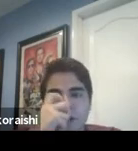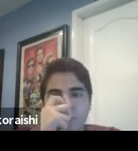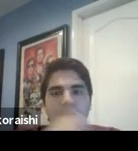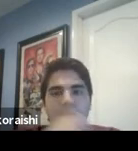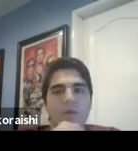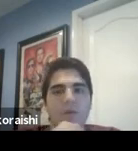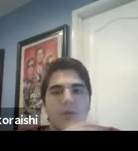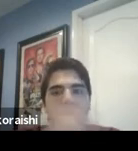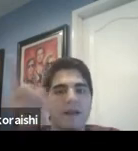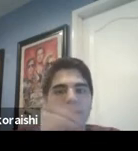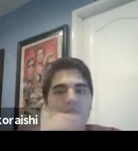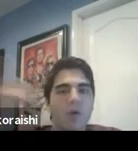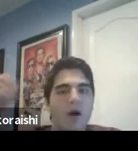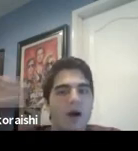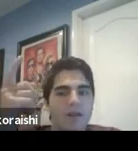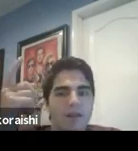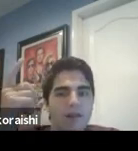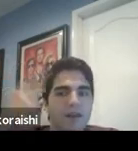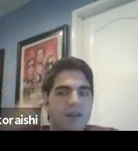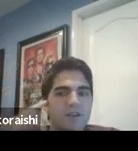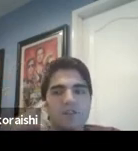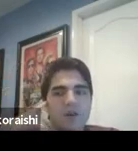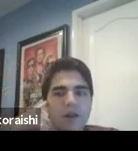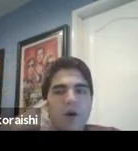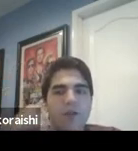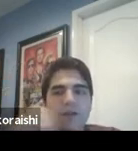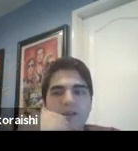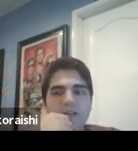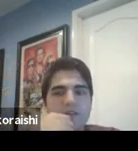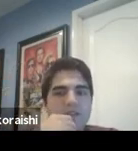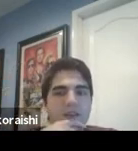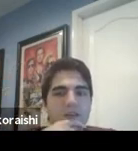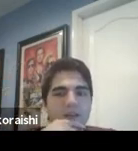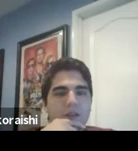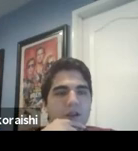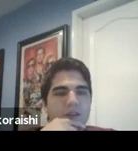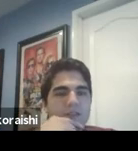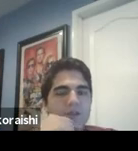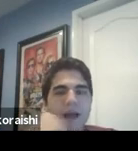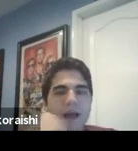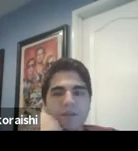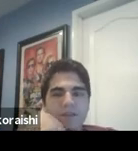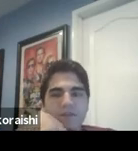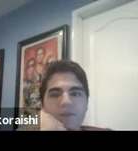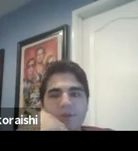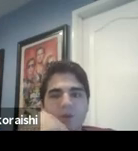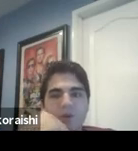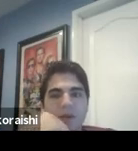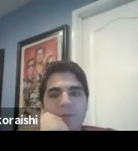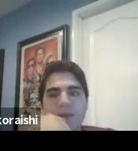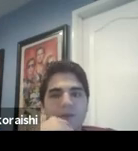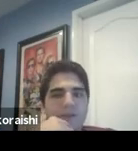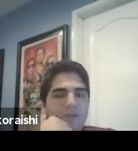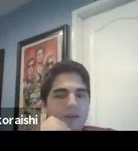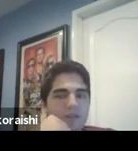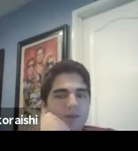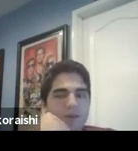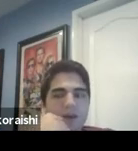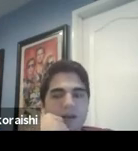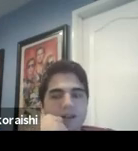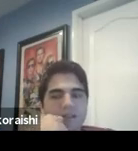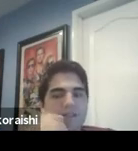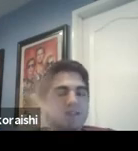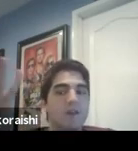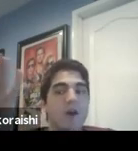during prom week, and they would put it like in the quad, just so like all the kids could see it and be like, look, this is what happens if you're like being